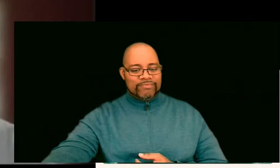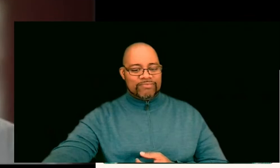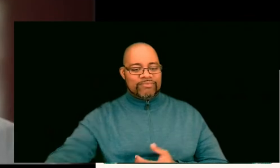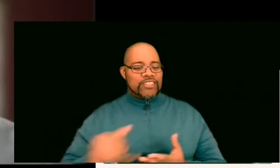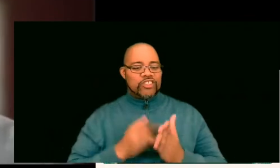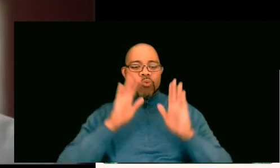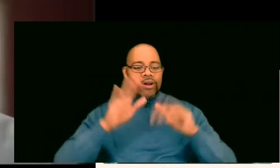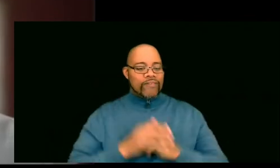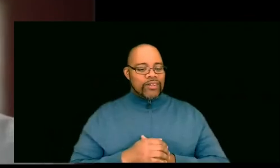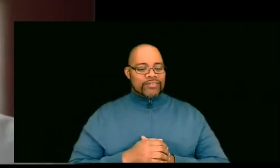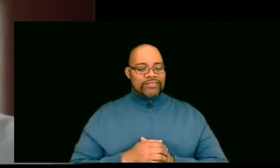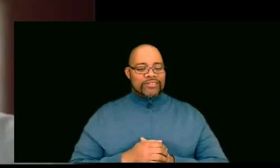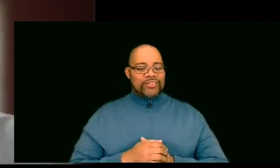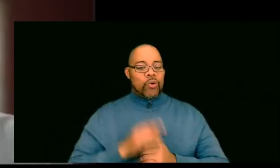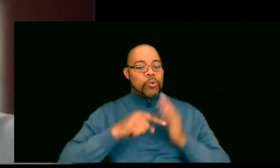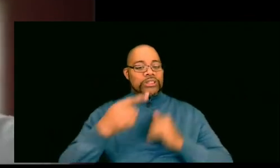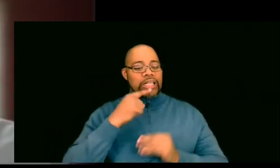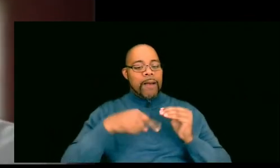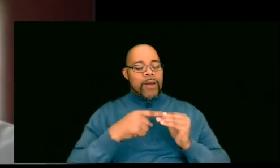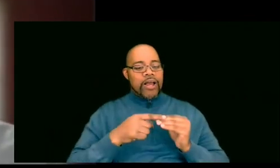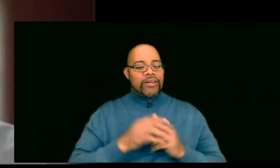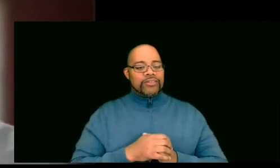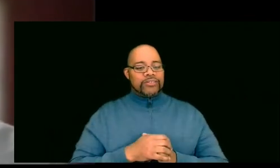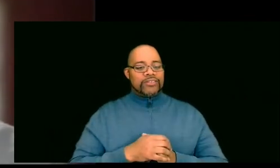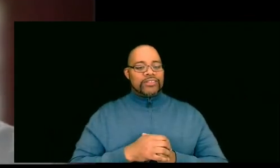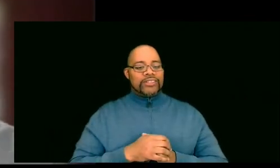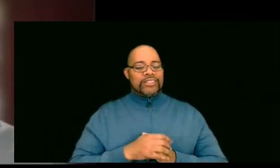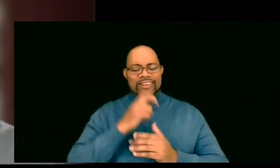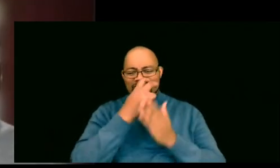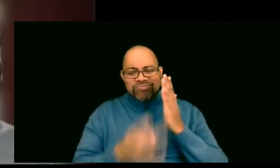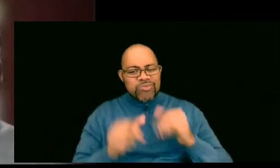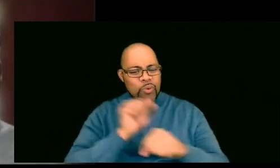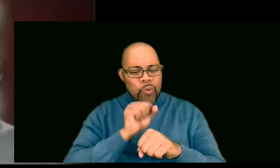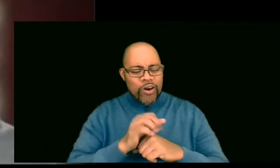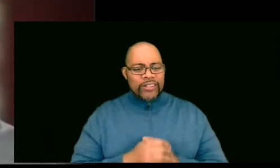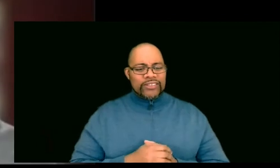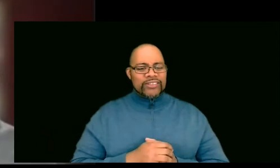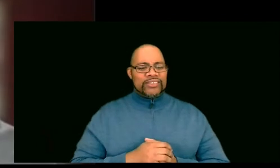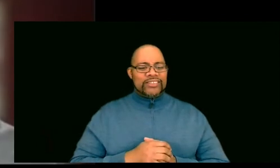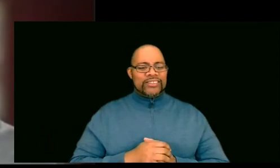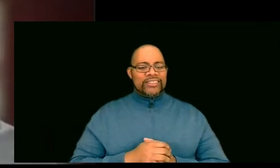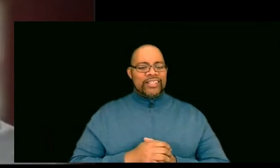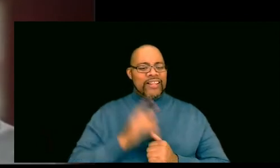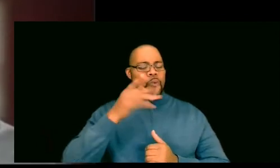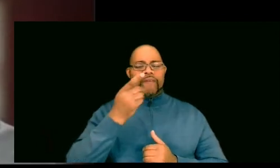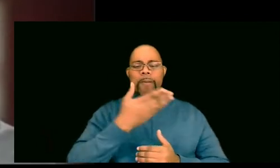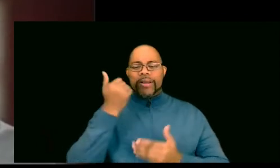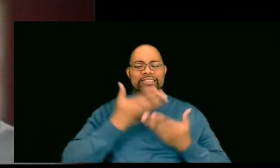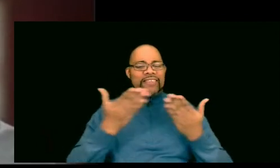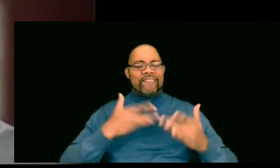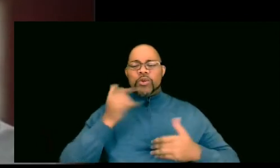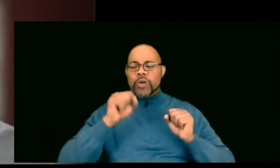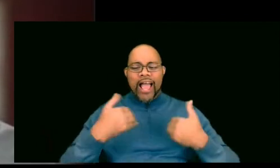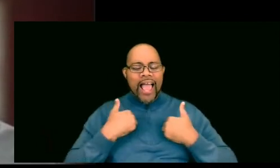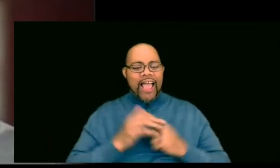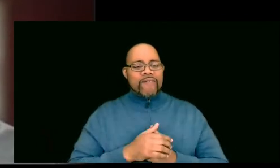Well, that's just fantastic, you know, what you said about, you know, time being just engrossed in your work. That is, I feel like, one of the best